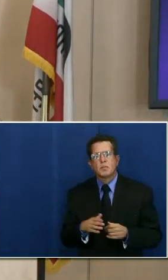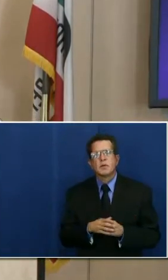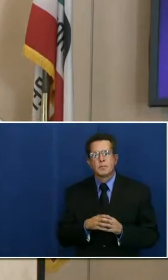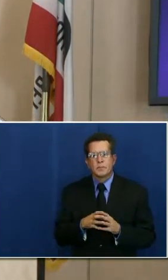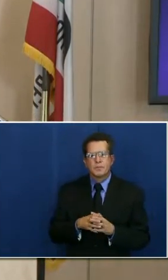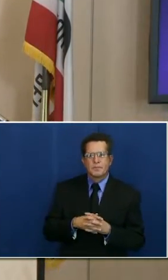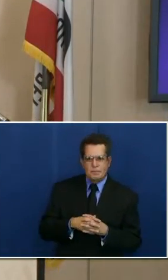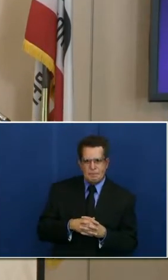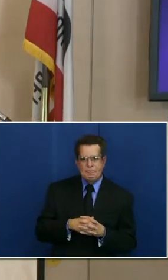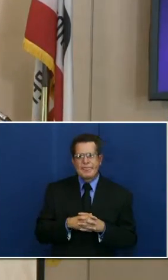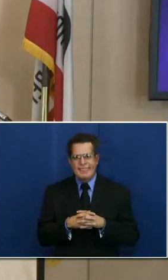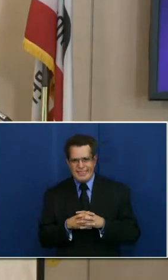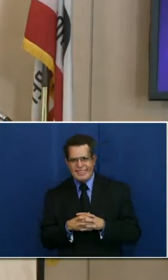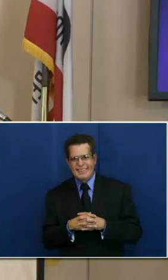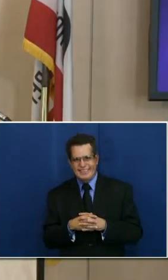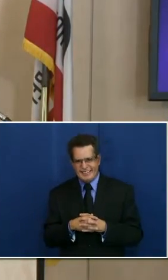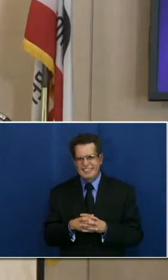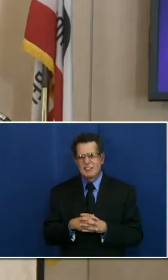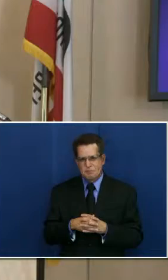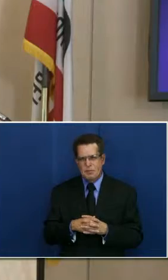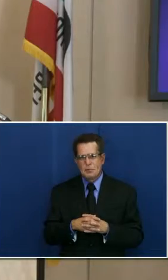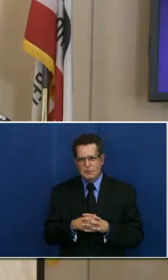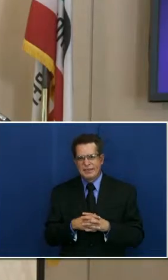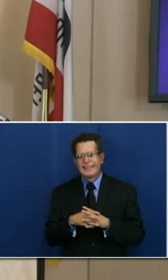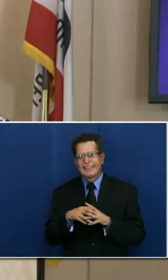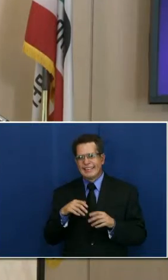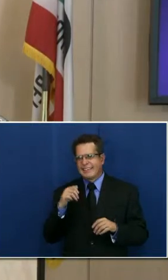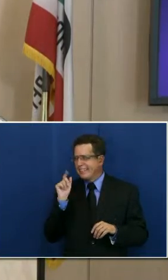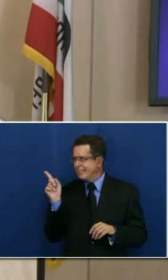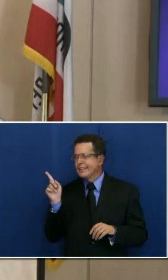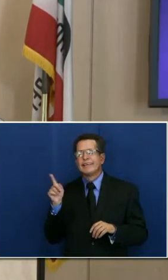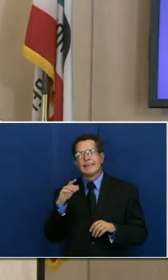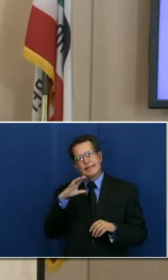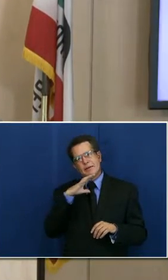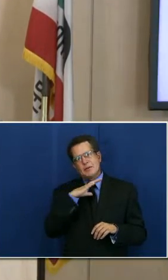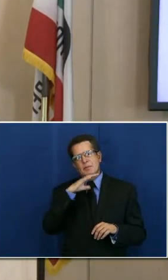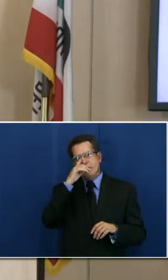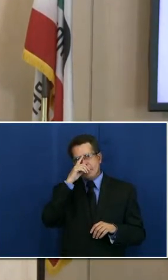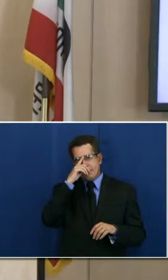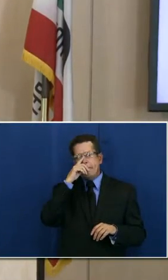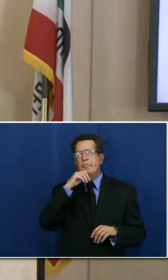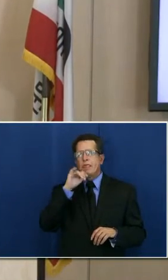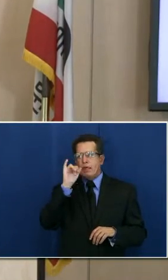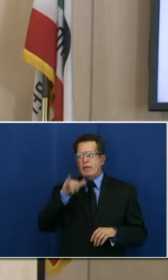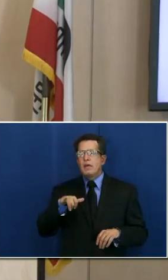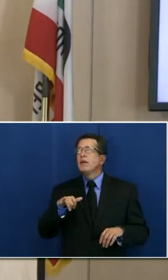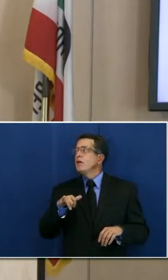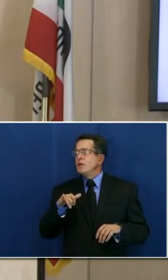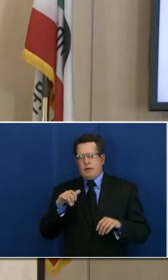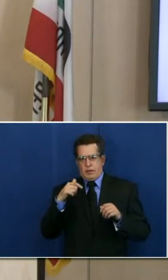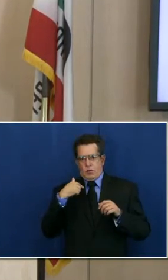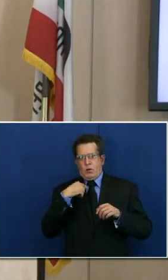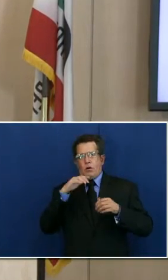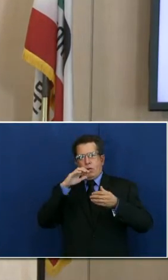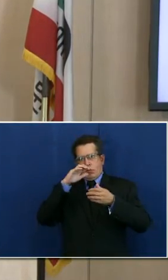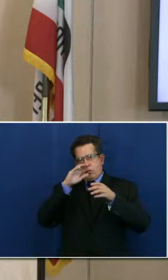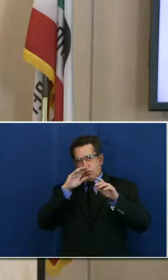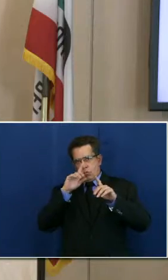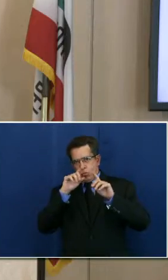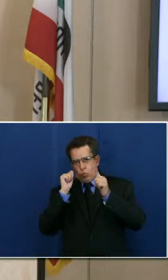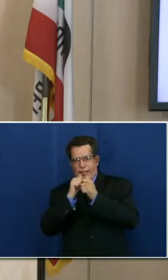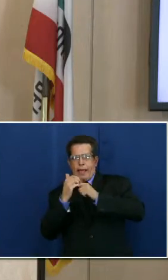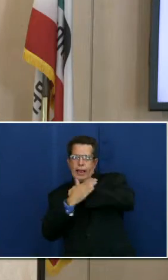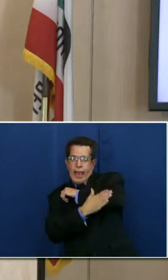Thank you, Supervisor Fletcher. In partnership, if we can get that slide, in partnership with the County Office of